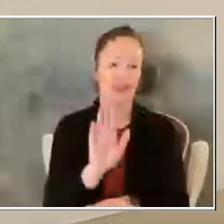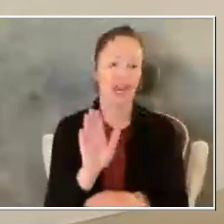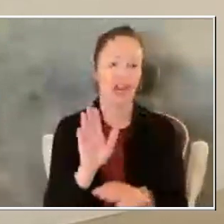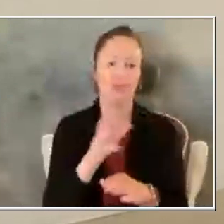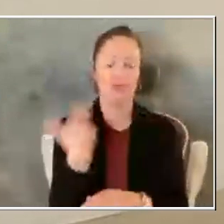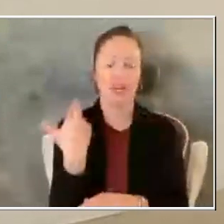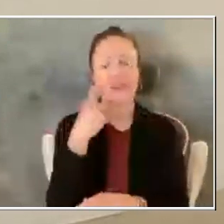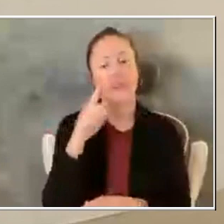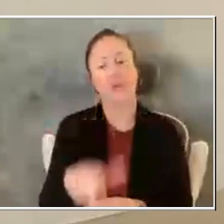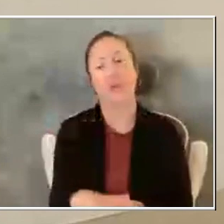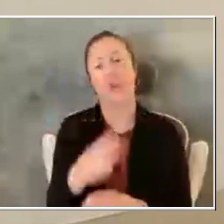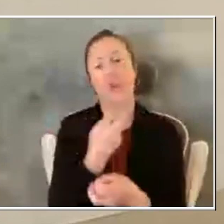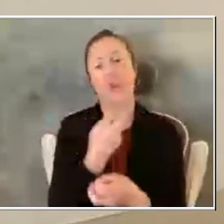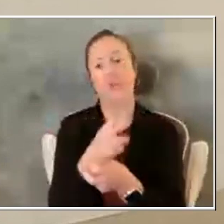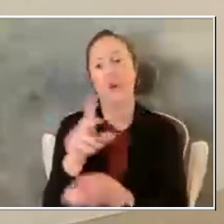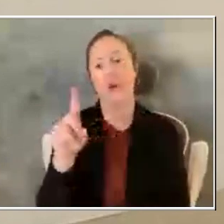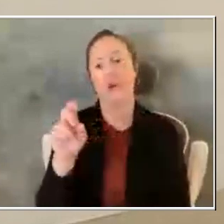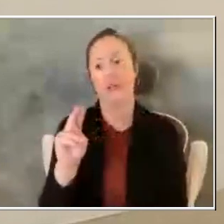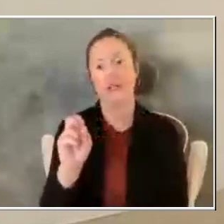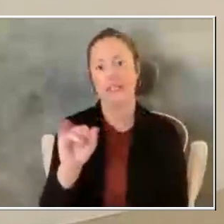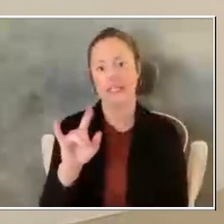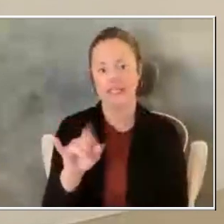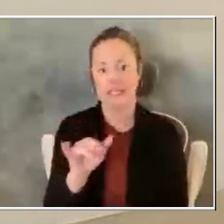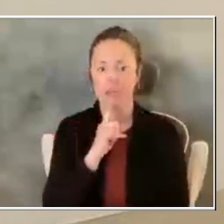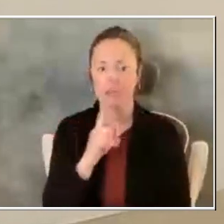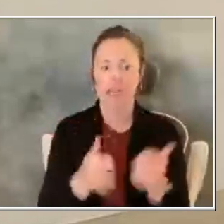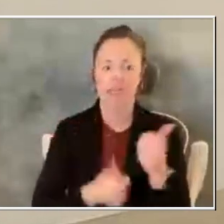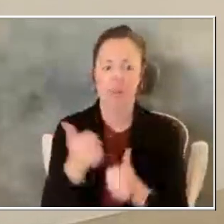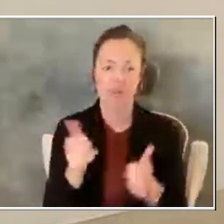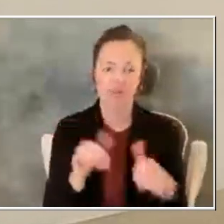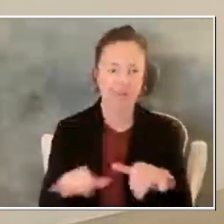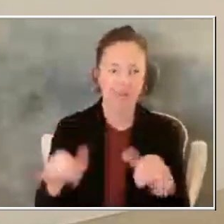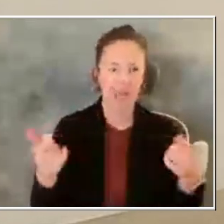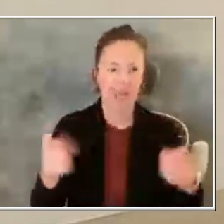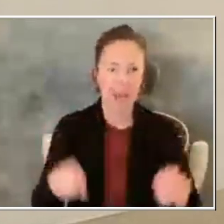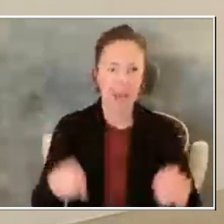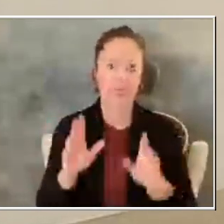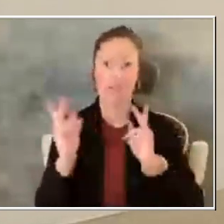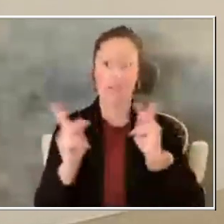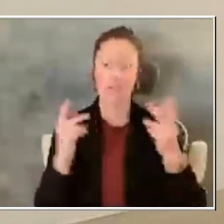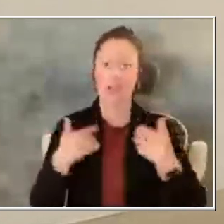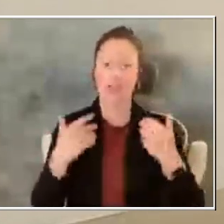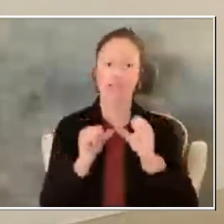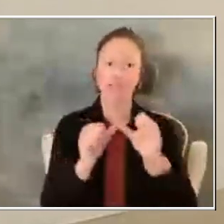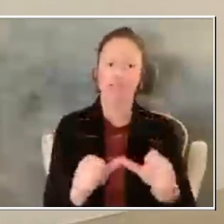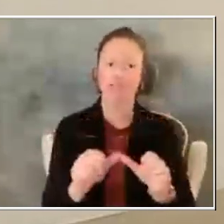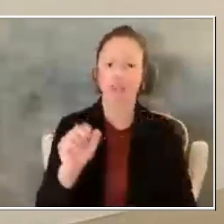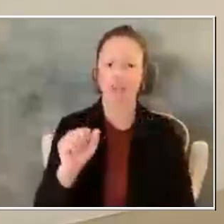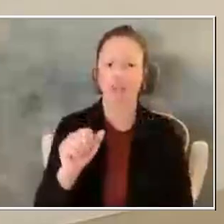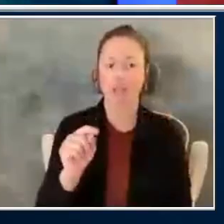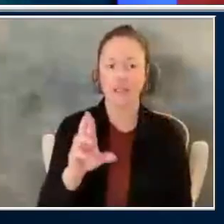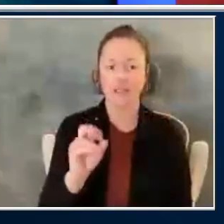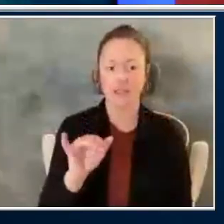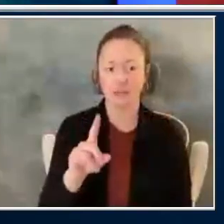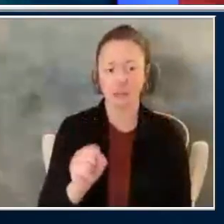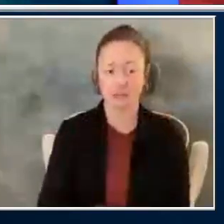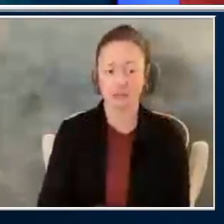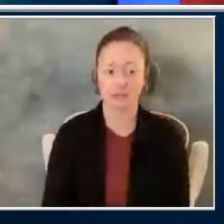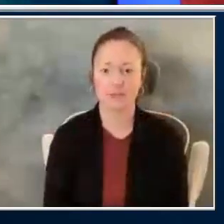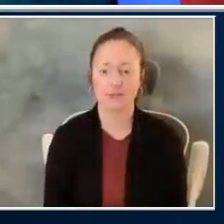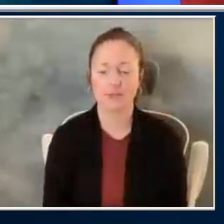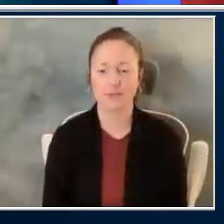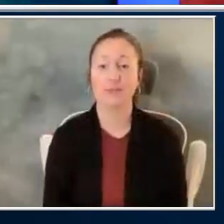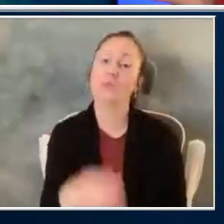bone density. And that the ones that come to mind most commonly are patients who are on chronic steroids. So, Dr. Meister, you're told you have low